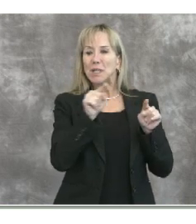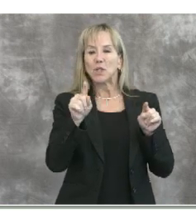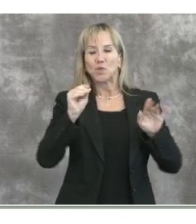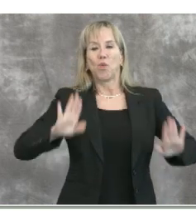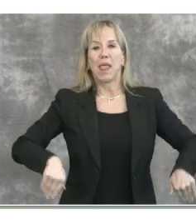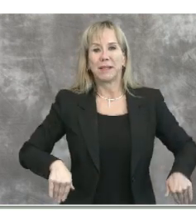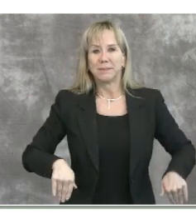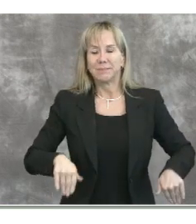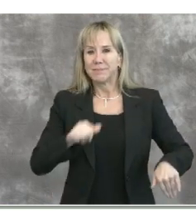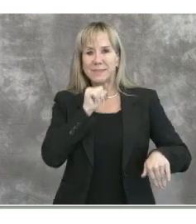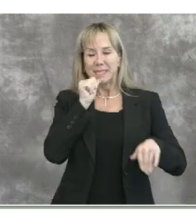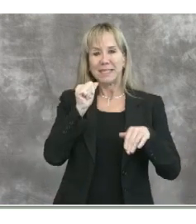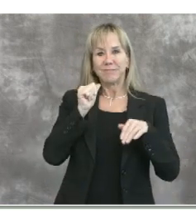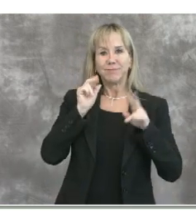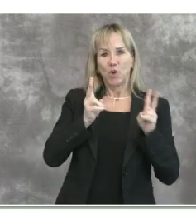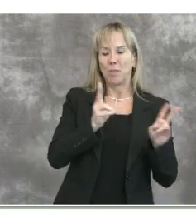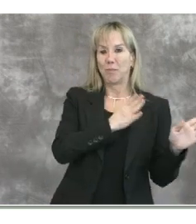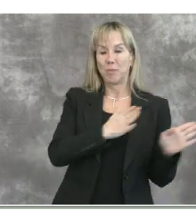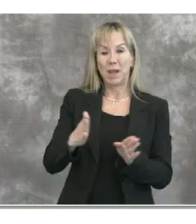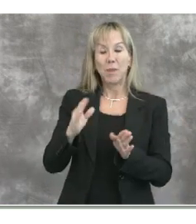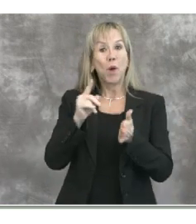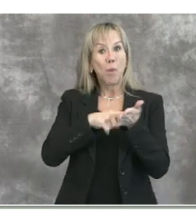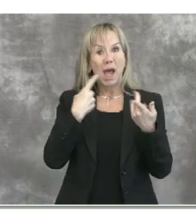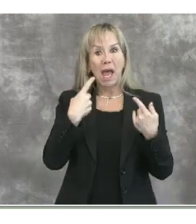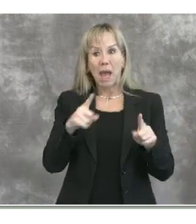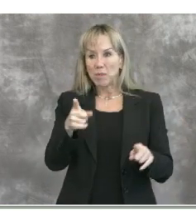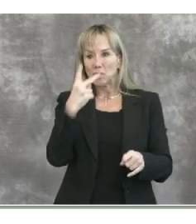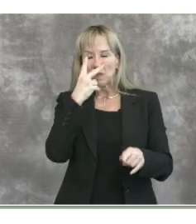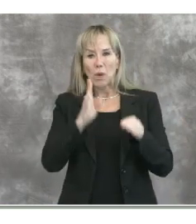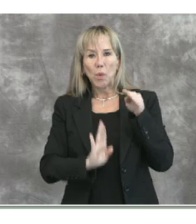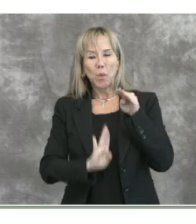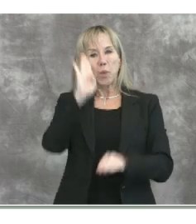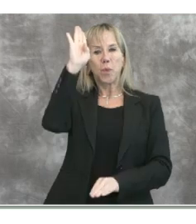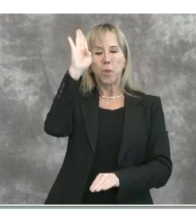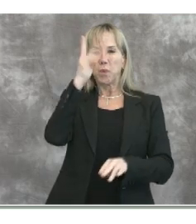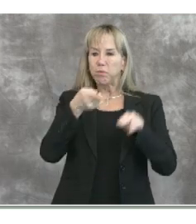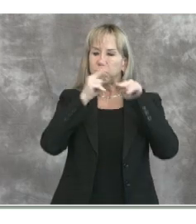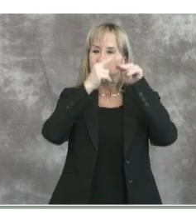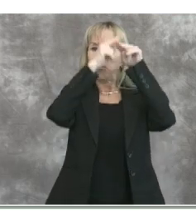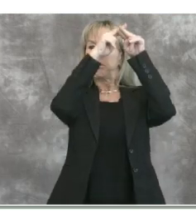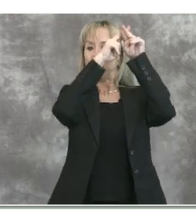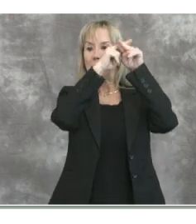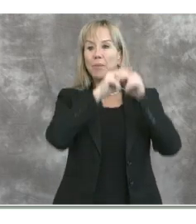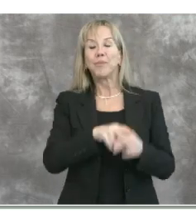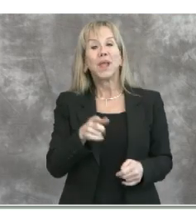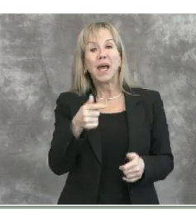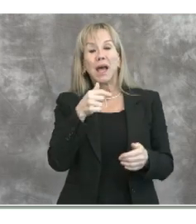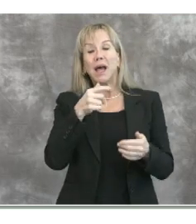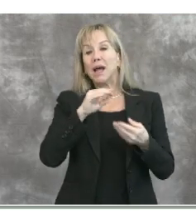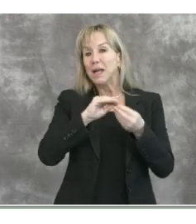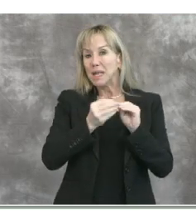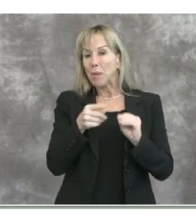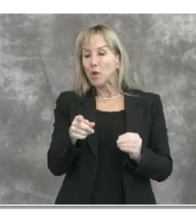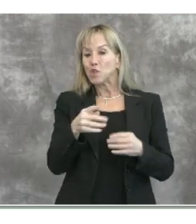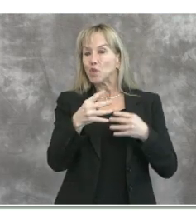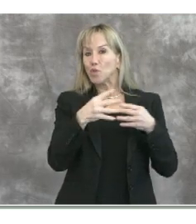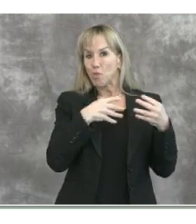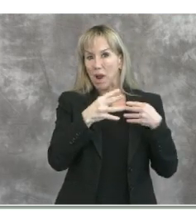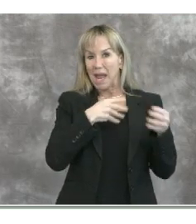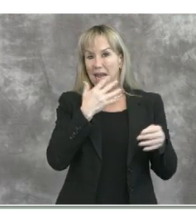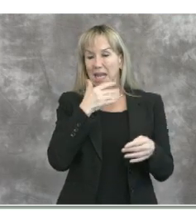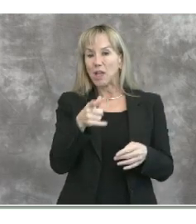on the front end, and they saw significant spikes. The numbers in gray here represent deaths per